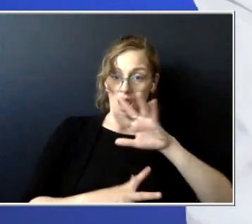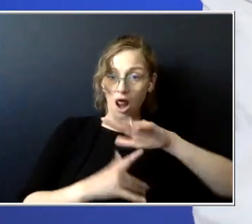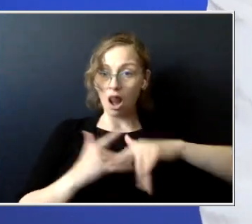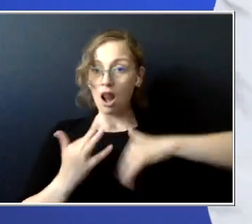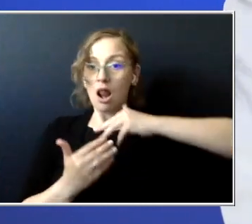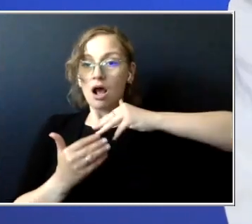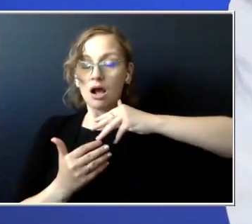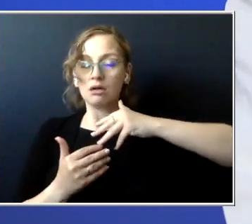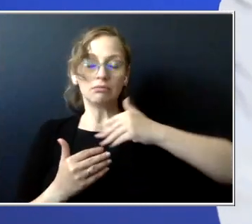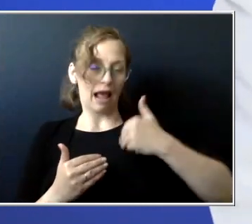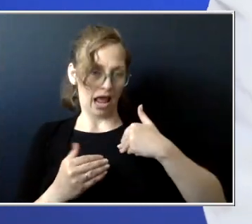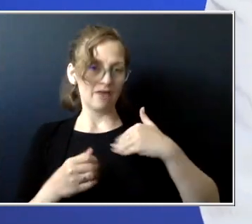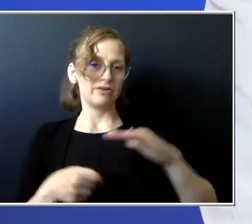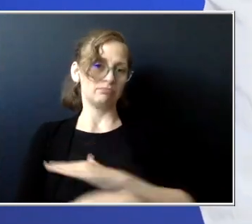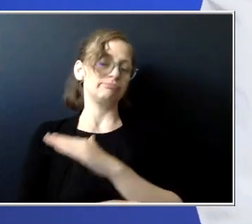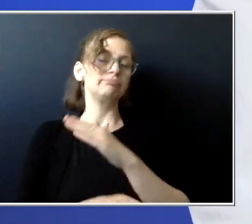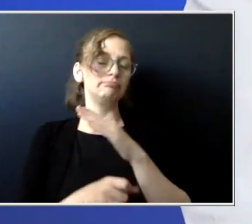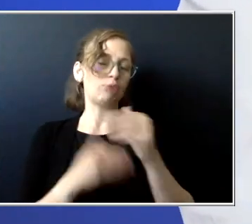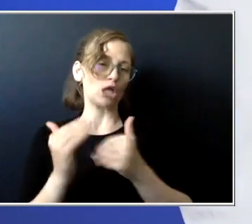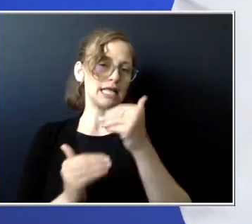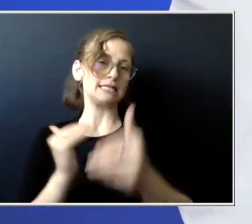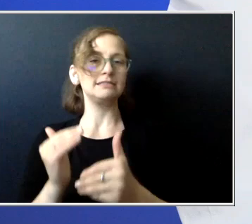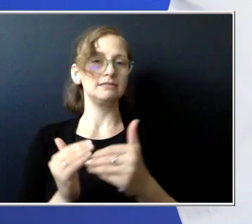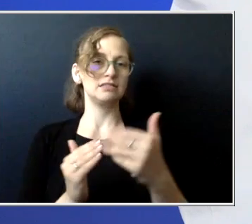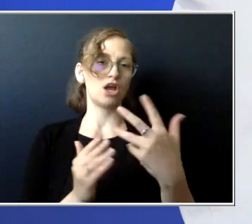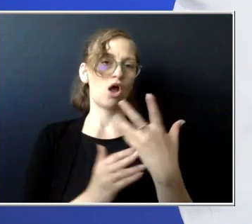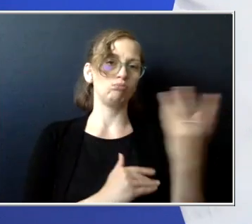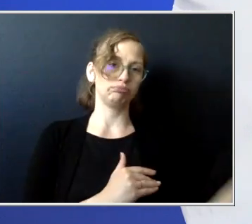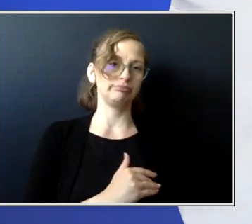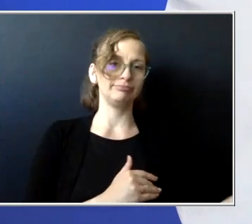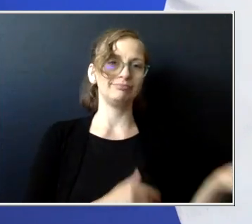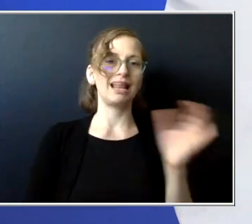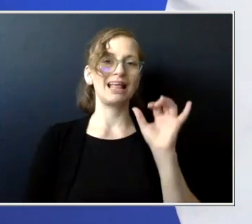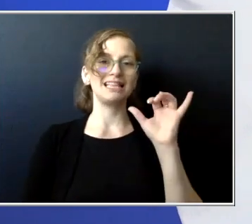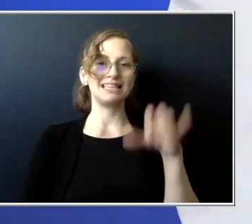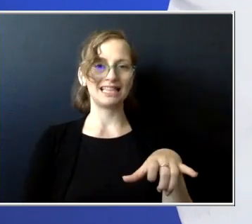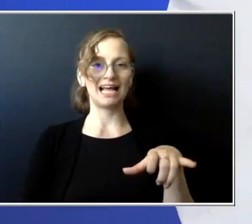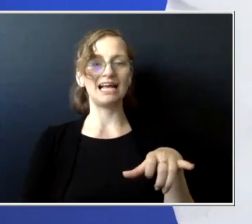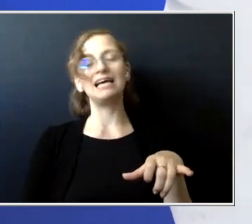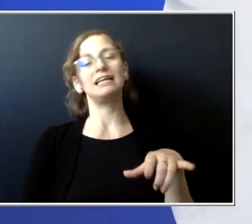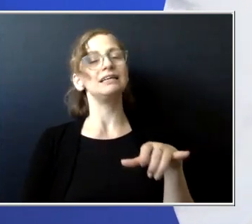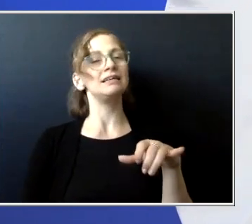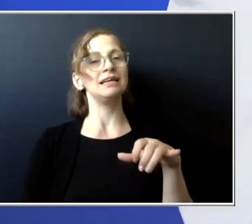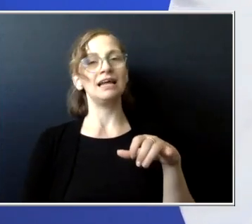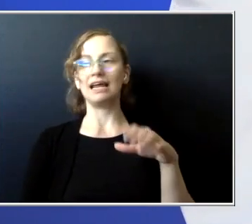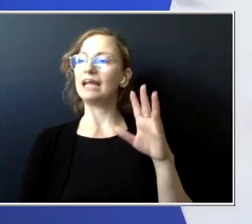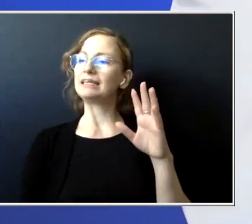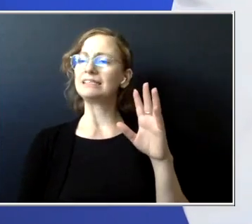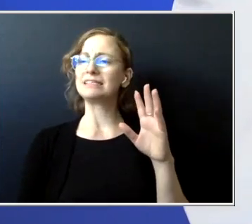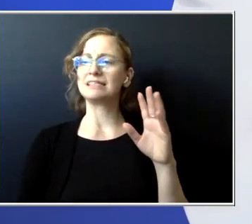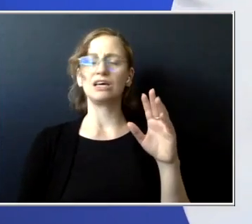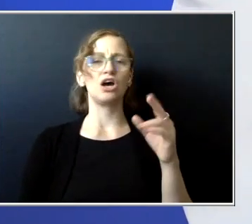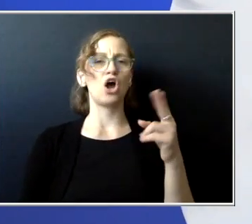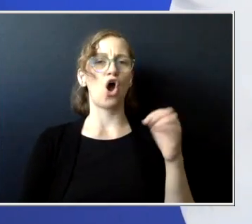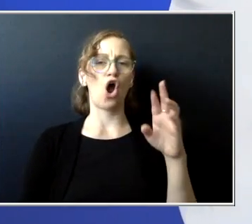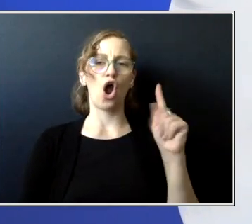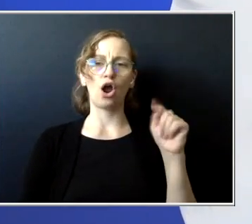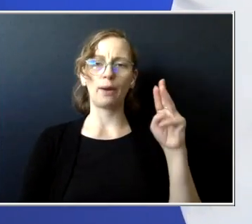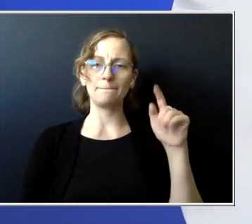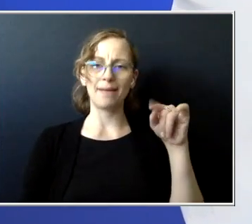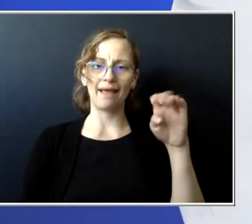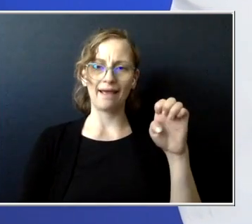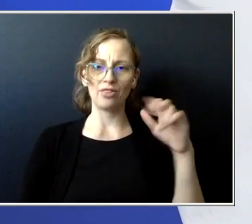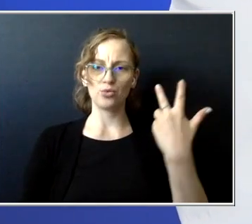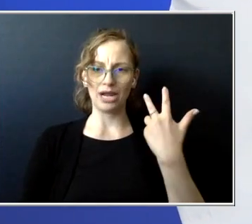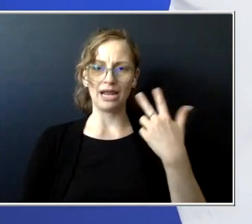this device is the HeartMate 3. It has been recalled twice in the last year. None of it has been, none of the recommendations have